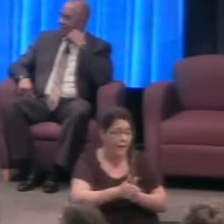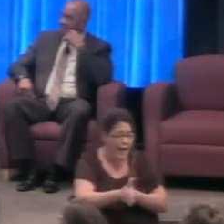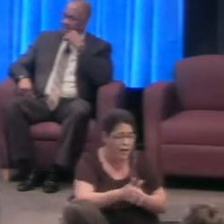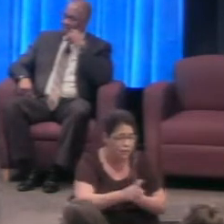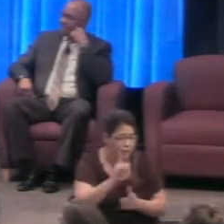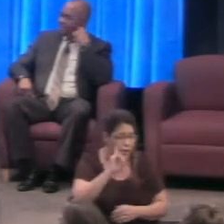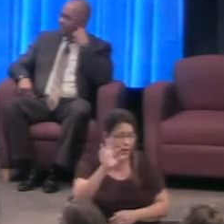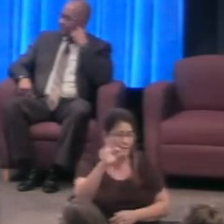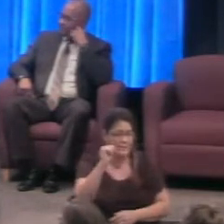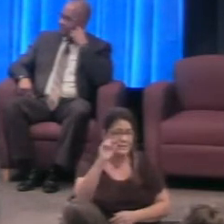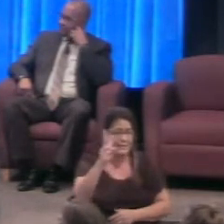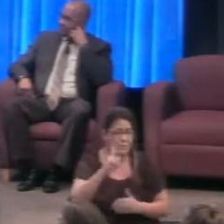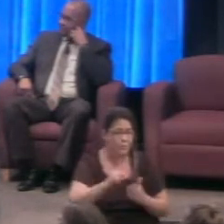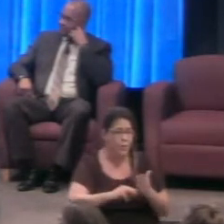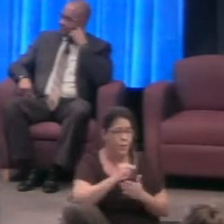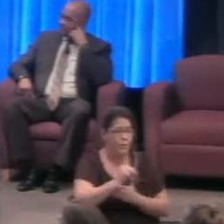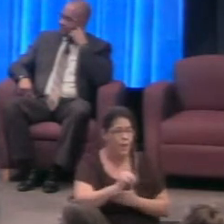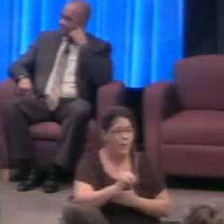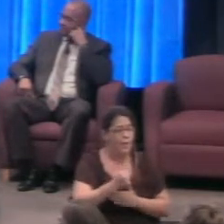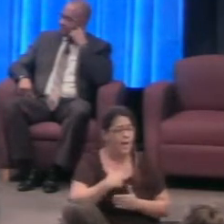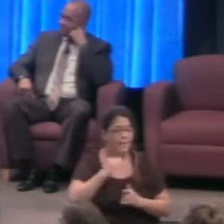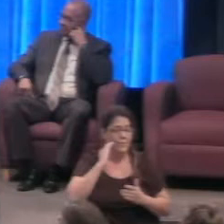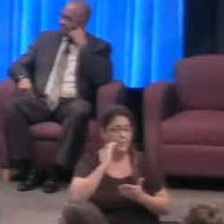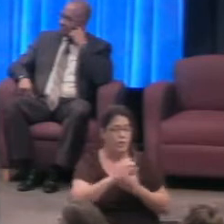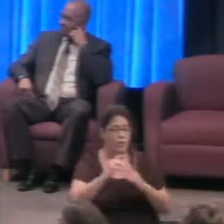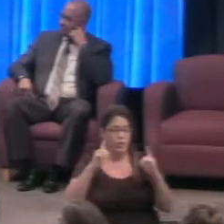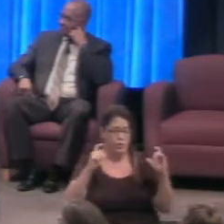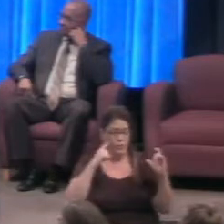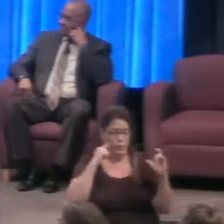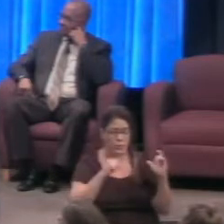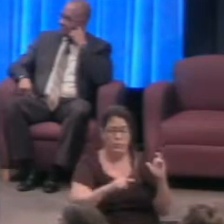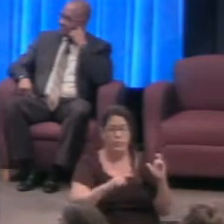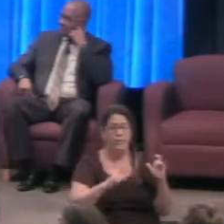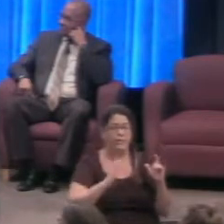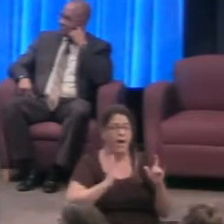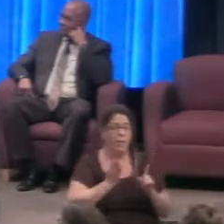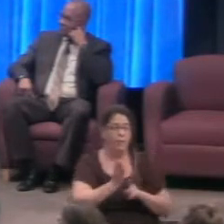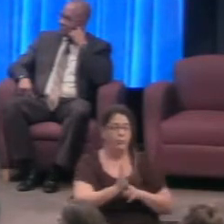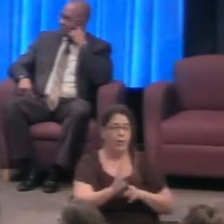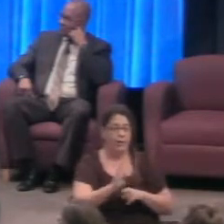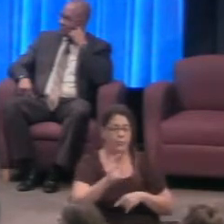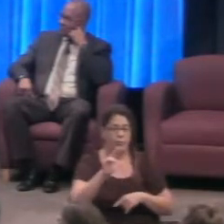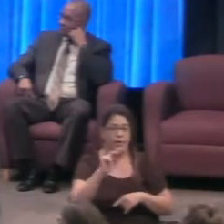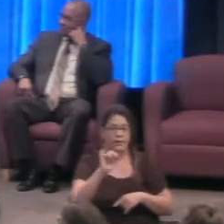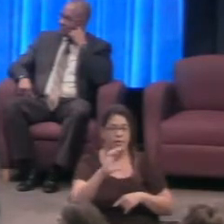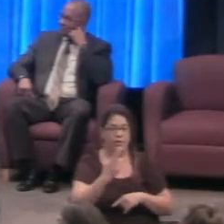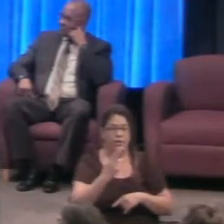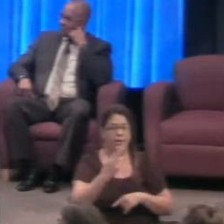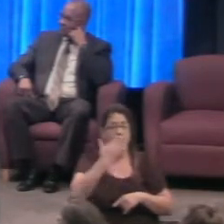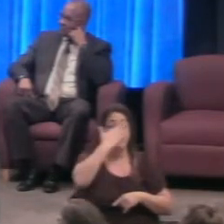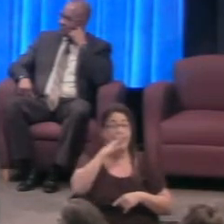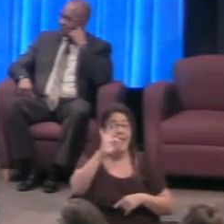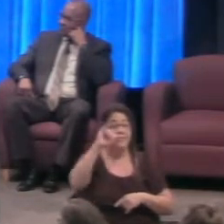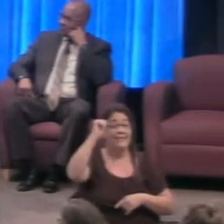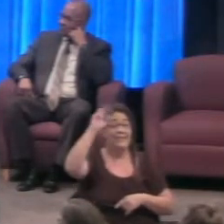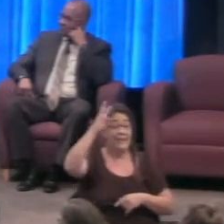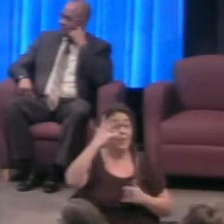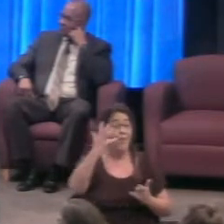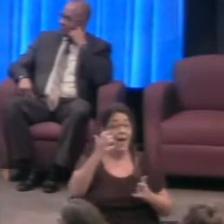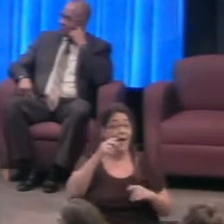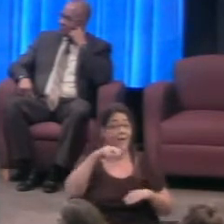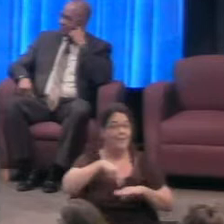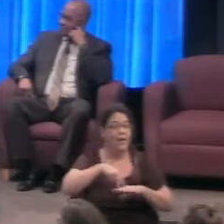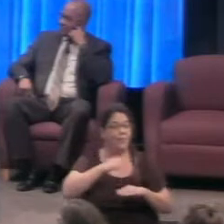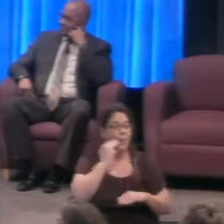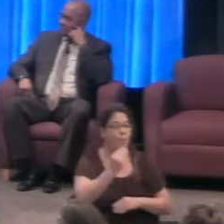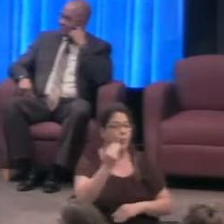program, we've got a picture for you of the branch. We were going to take it in front of the F-16, but unfortunately Memorial